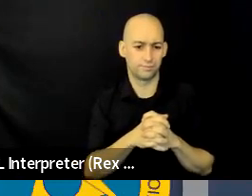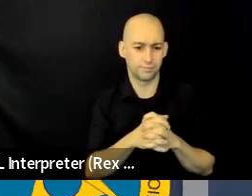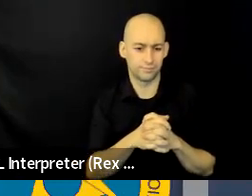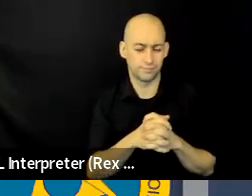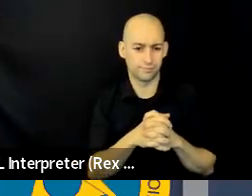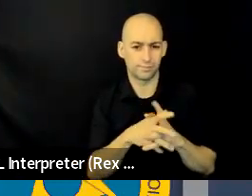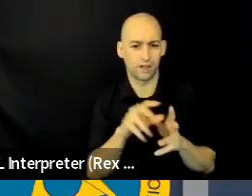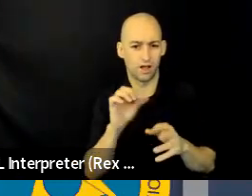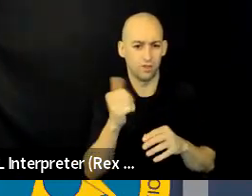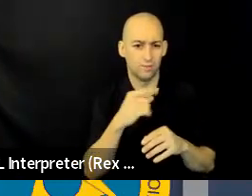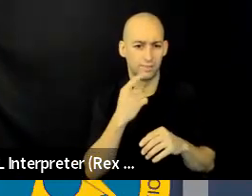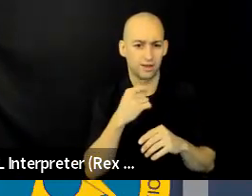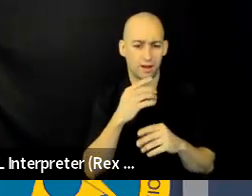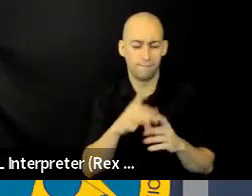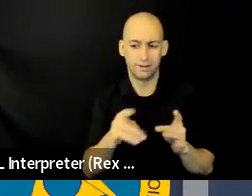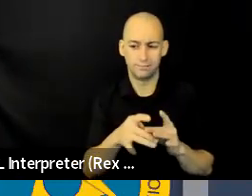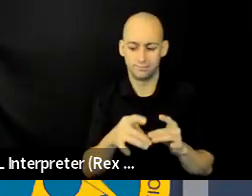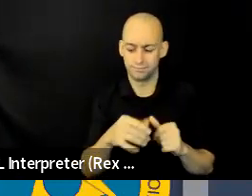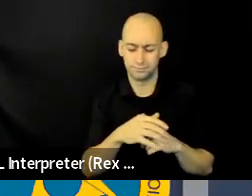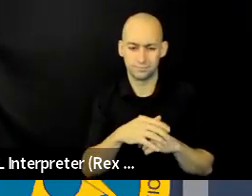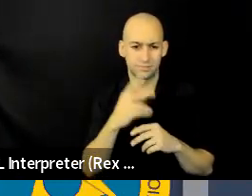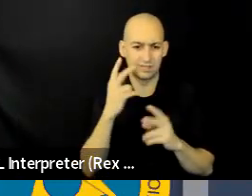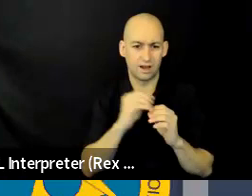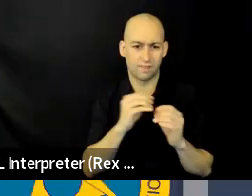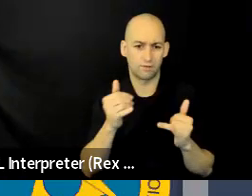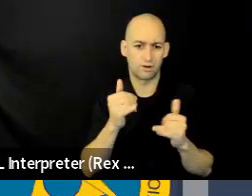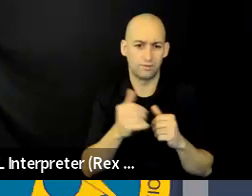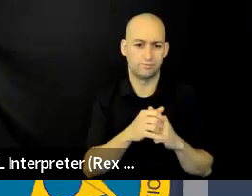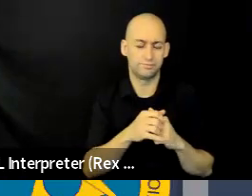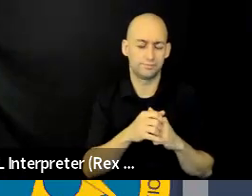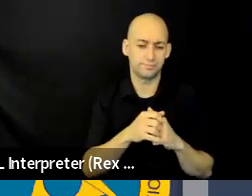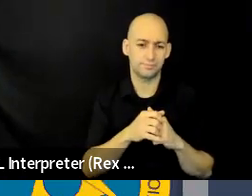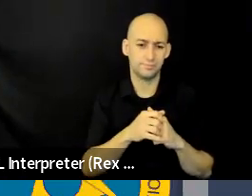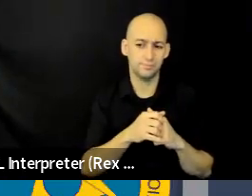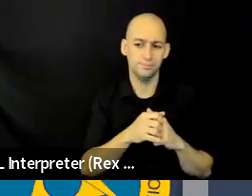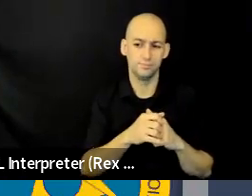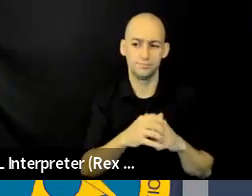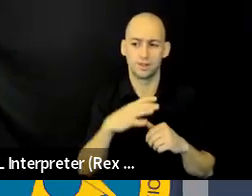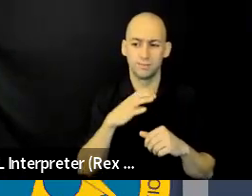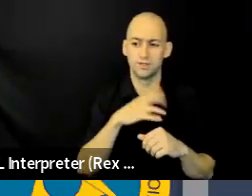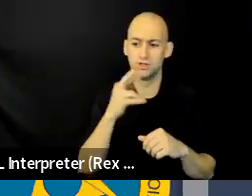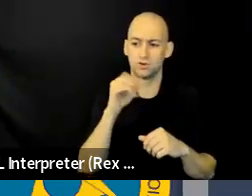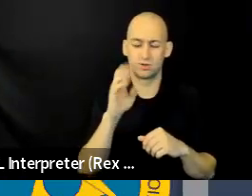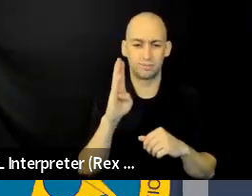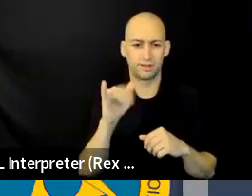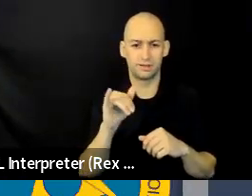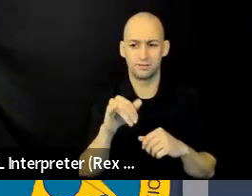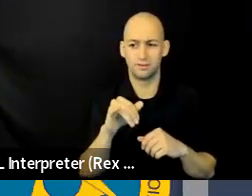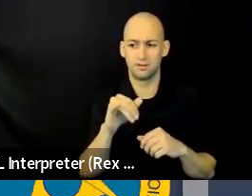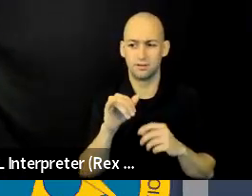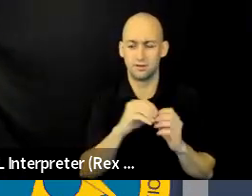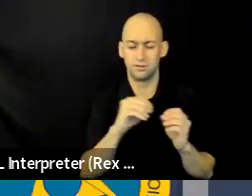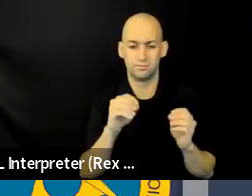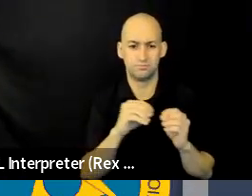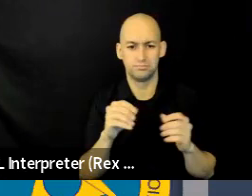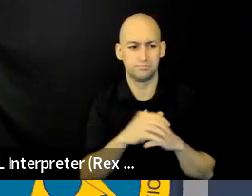comment? Okay, I now see no other public comment request for this item. Thank you. Thank you. Commissioner Grisby. No, we're just going to move it.